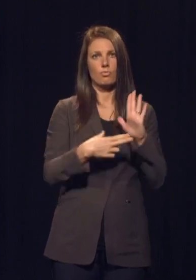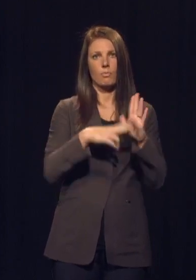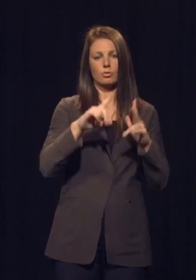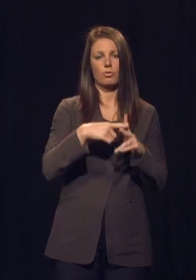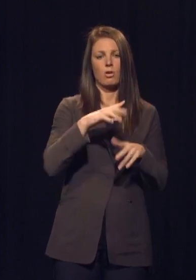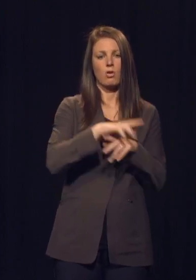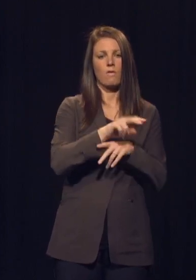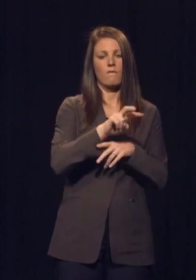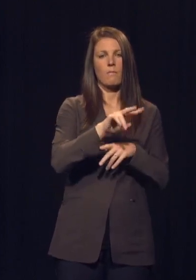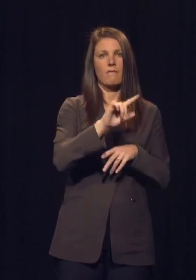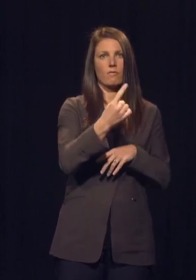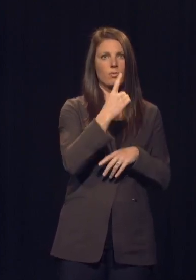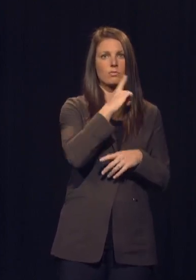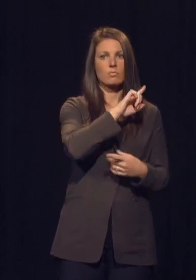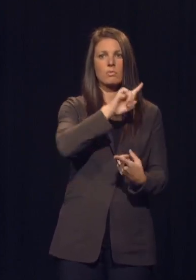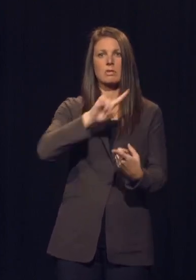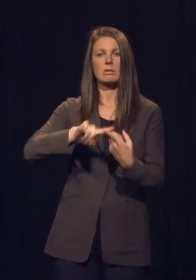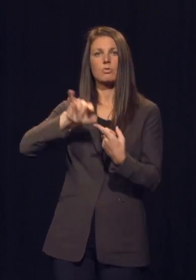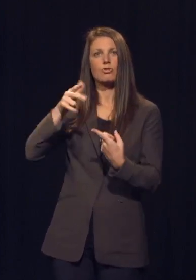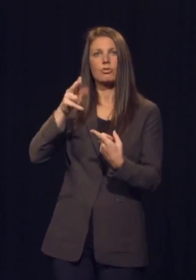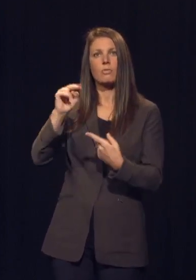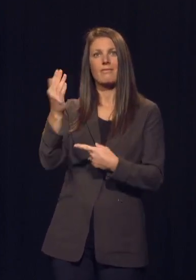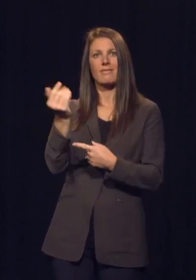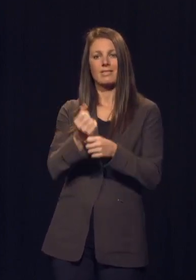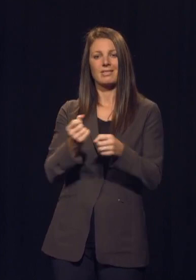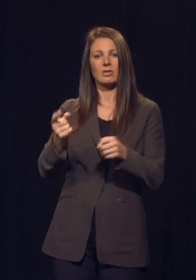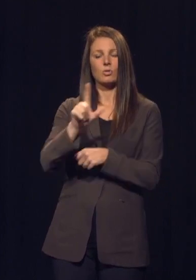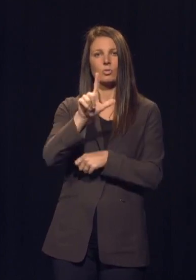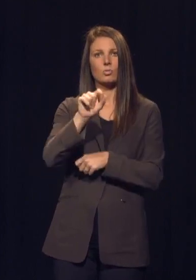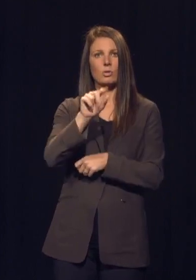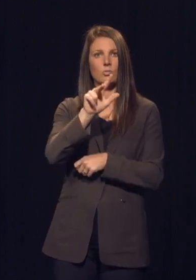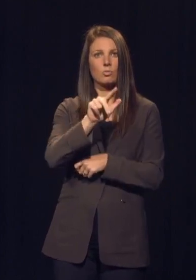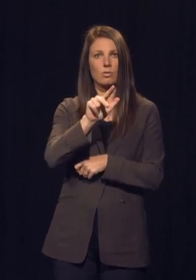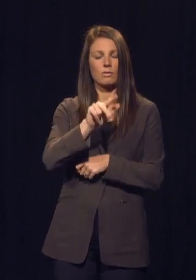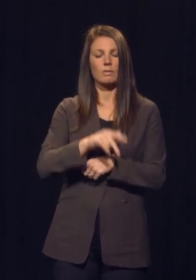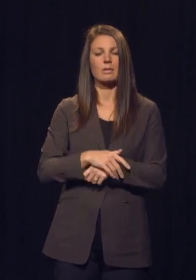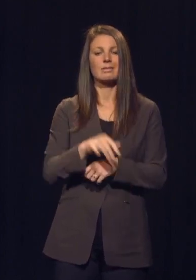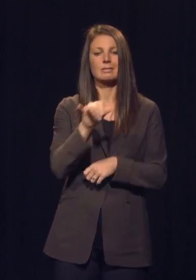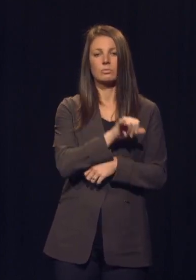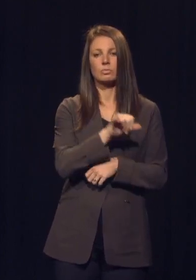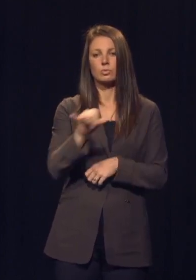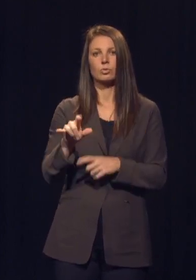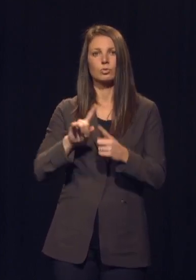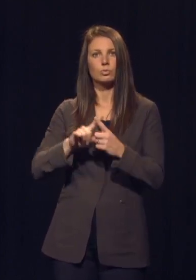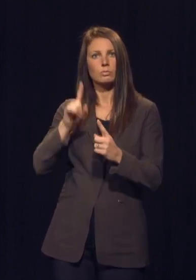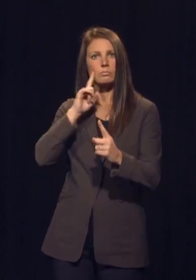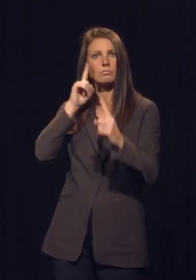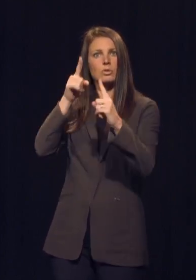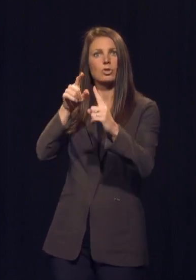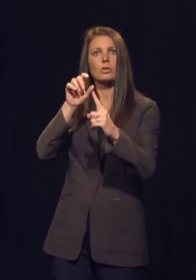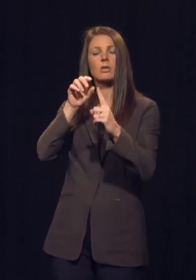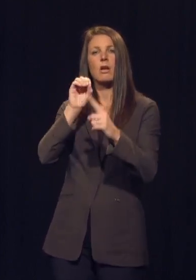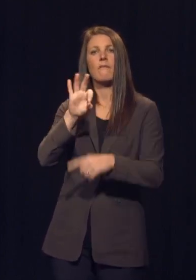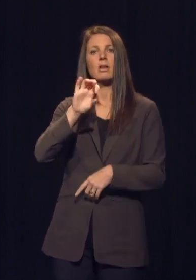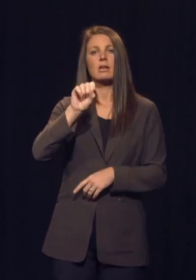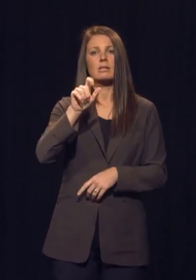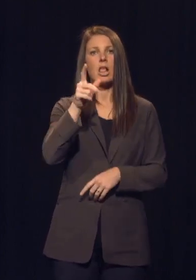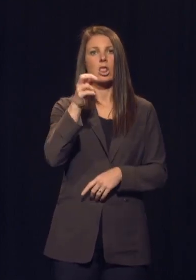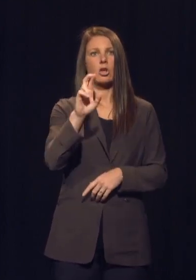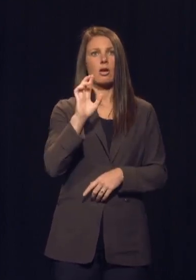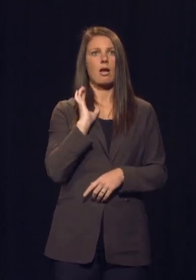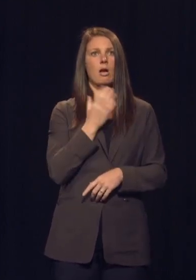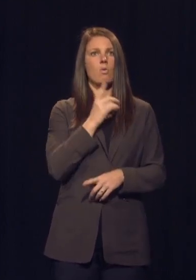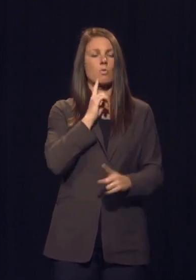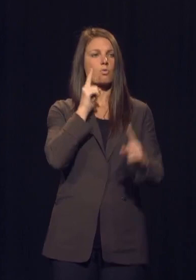1st and will run through January 15th of 2023. Similar to the mission of Sadler, the goal of Pennie is